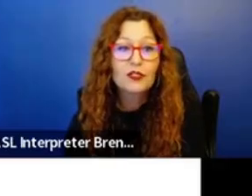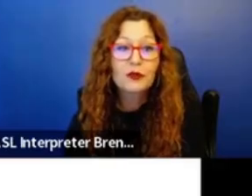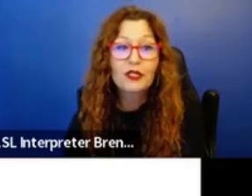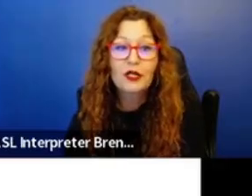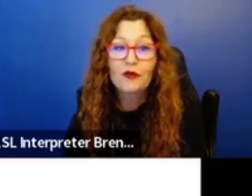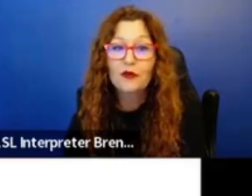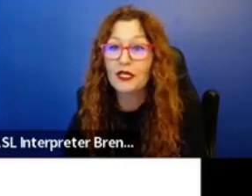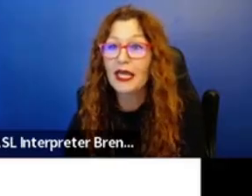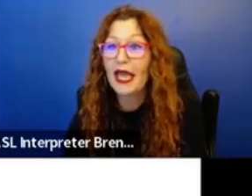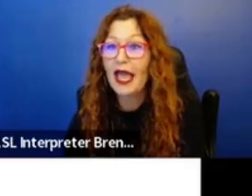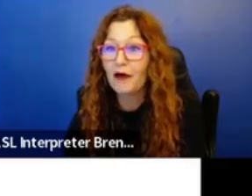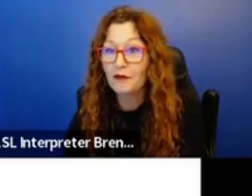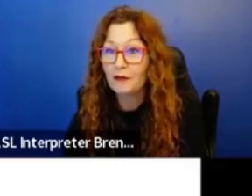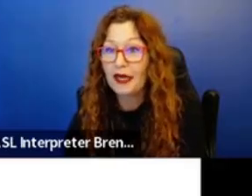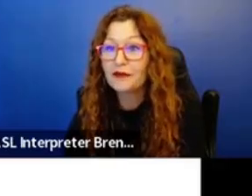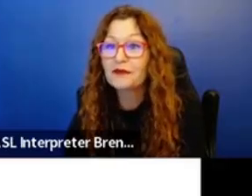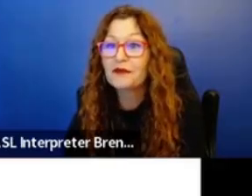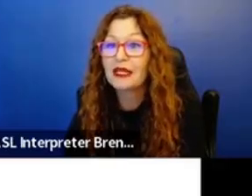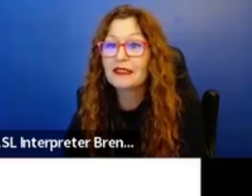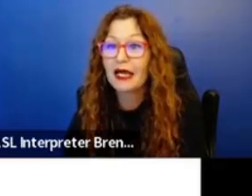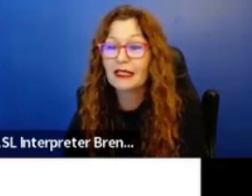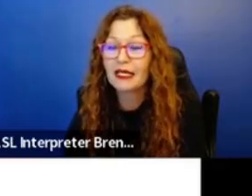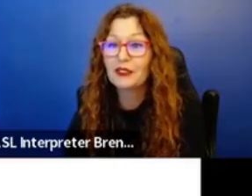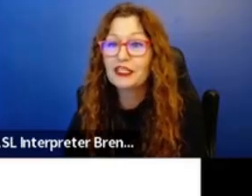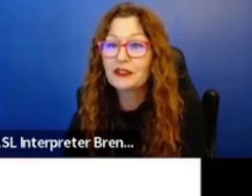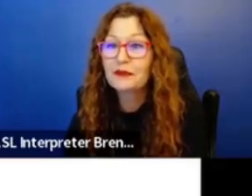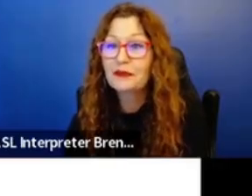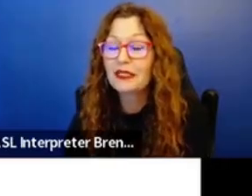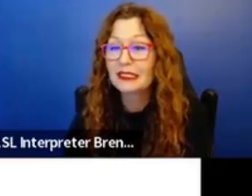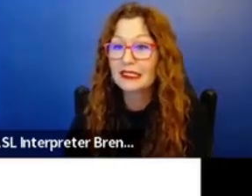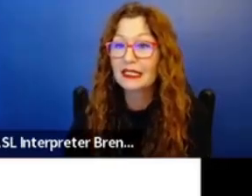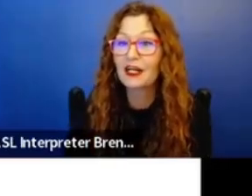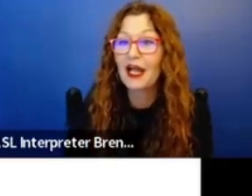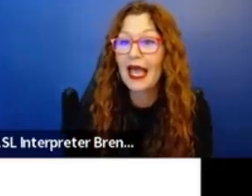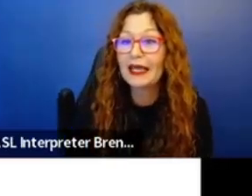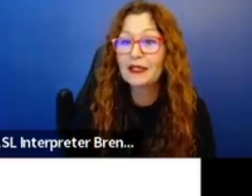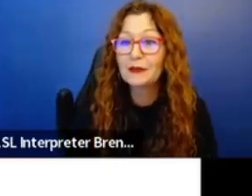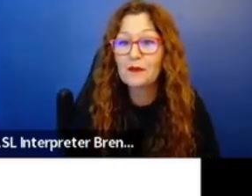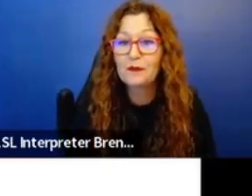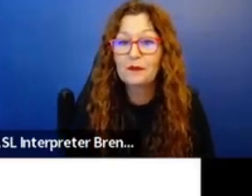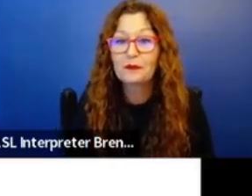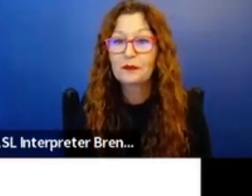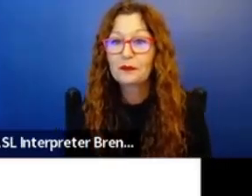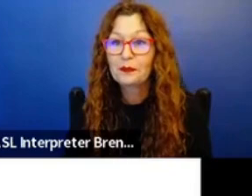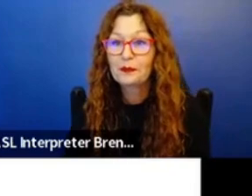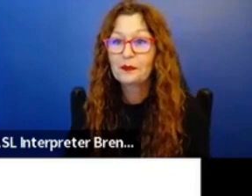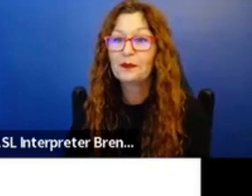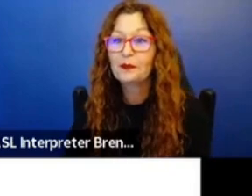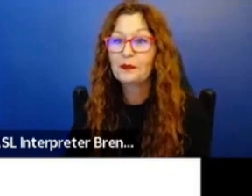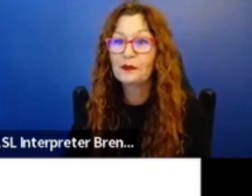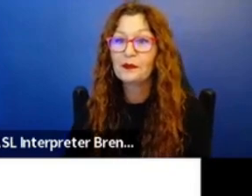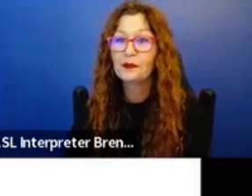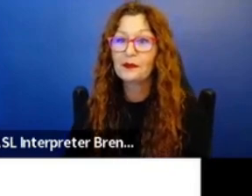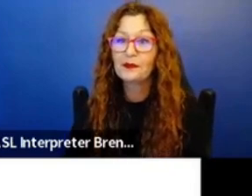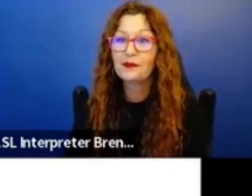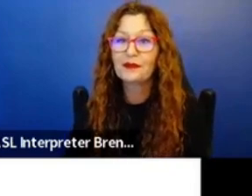So first we're going to go through the alphabet in sign language. This is the letter A.